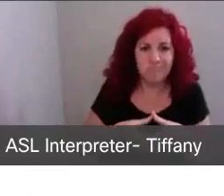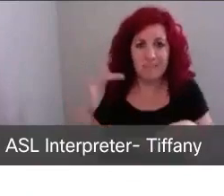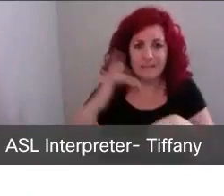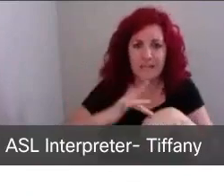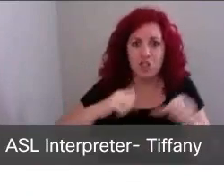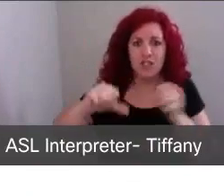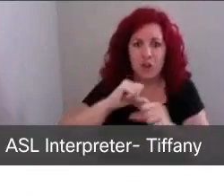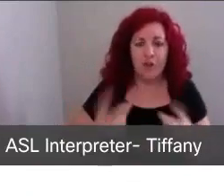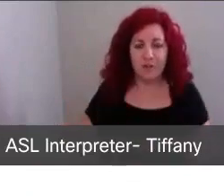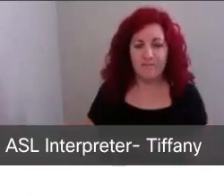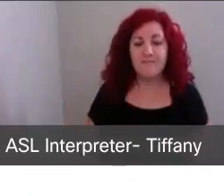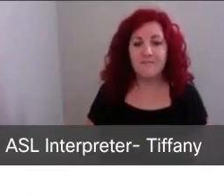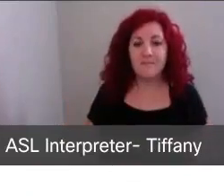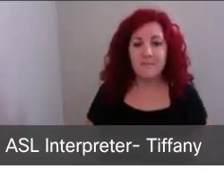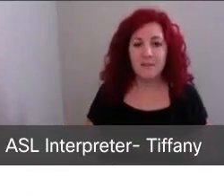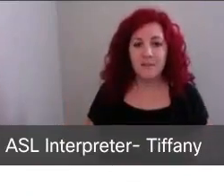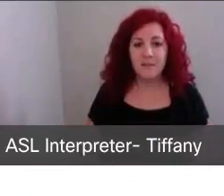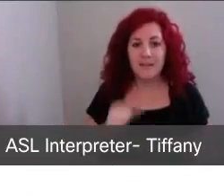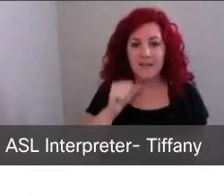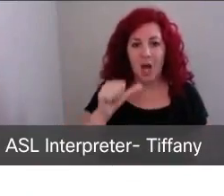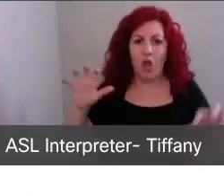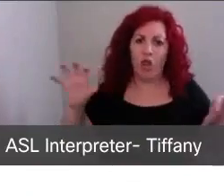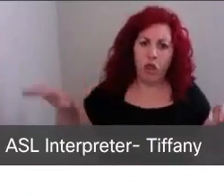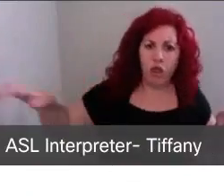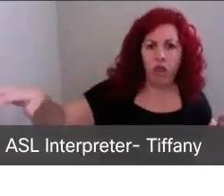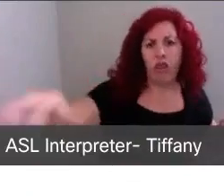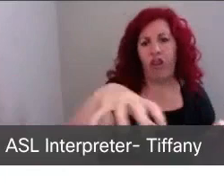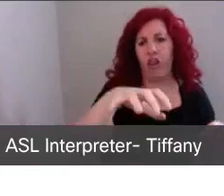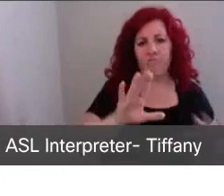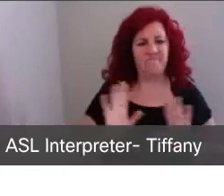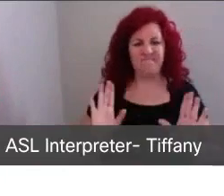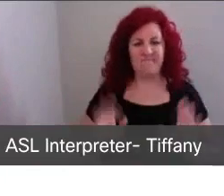other, not spread out in sort of different places,